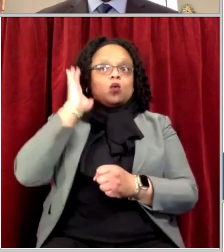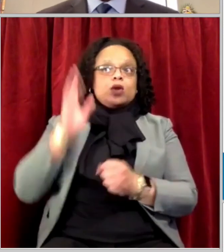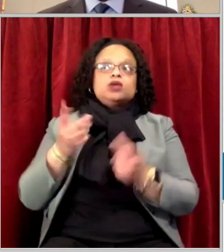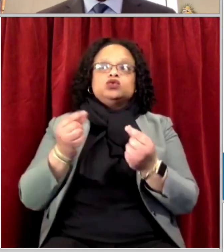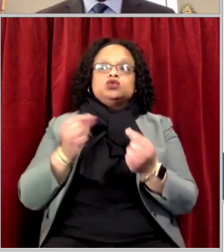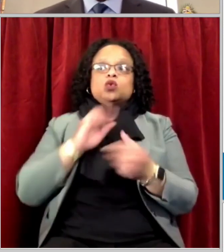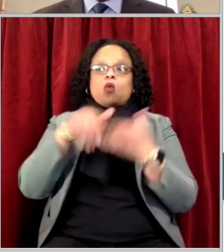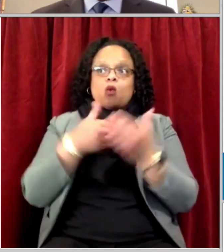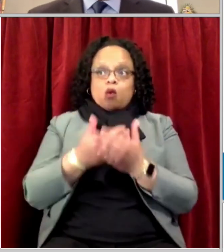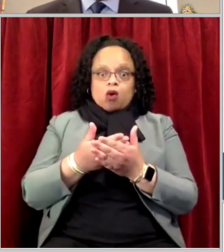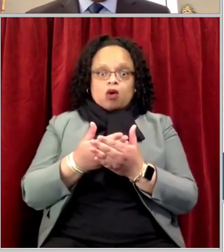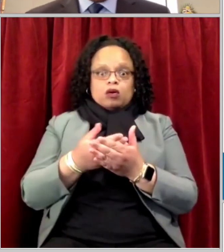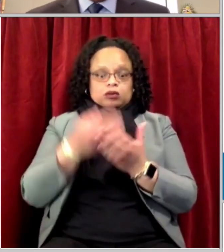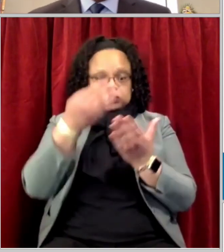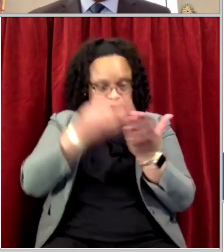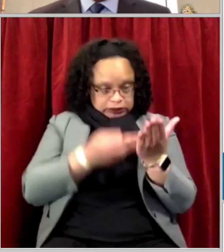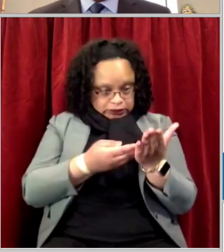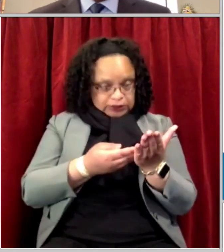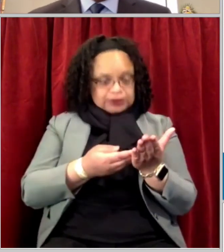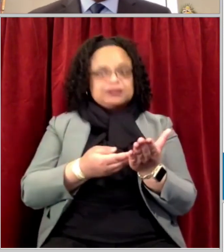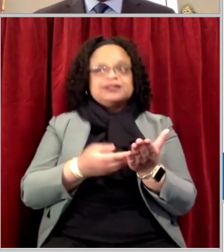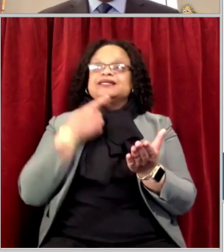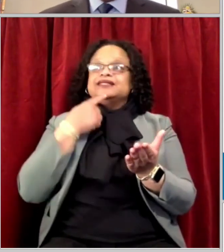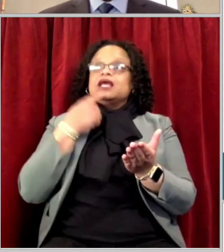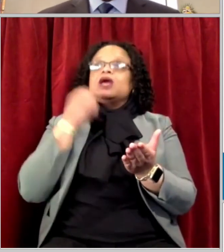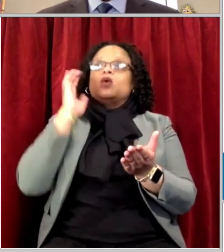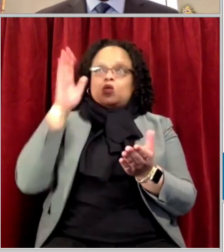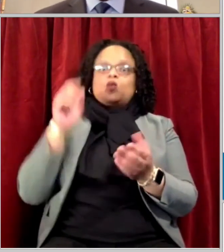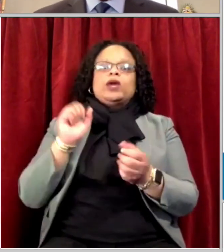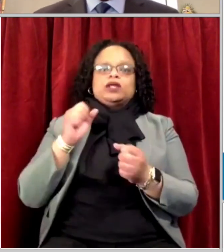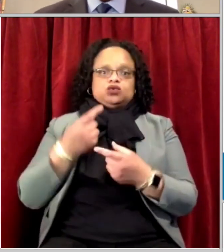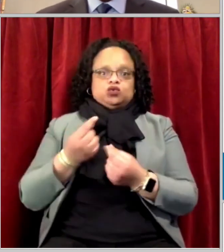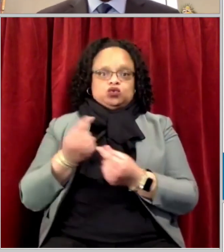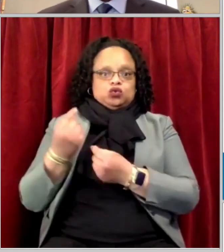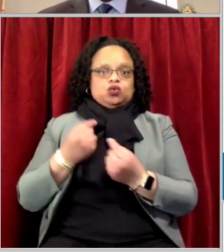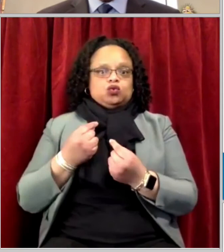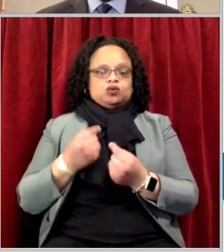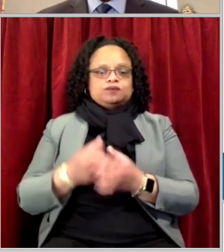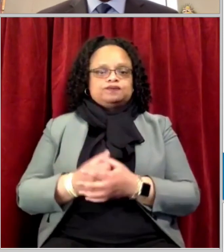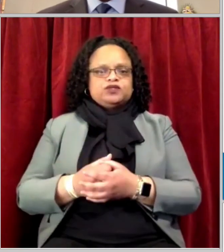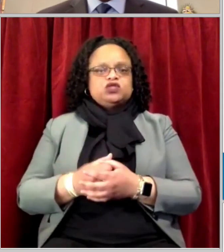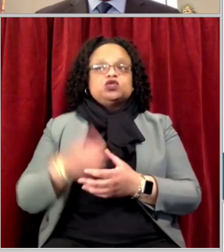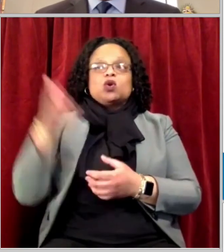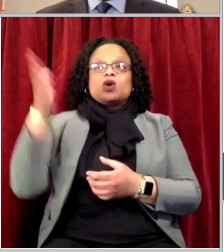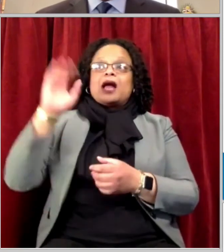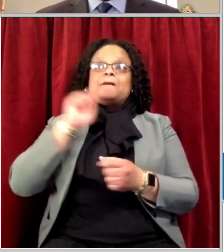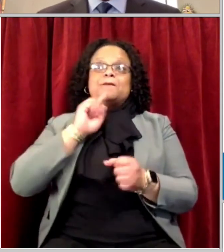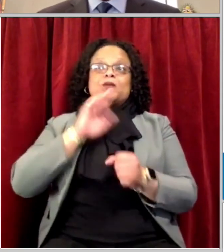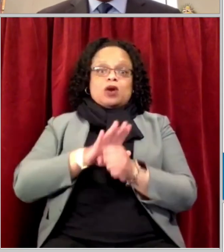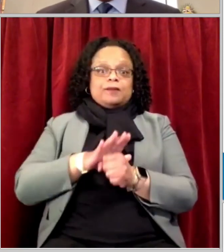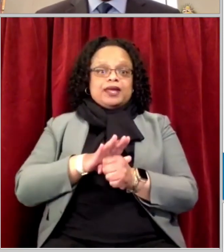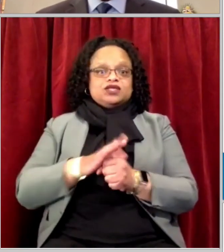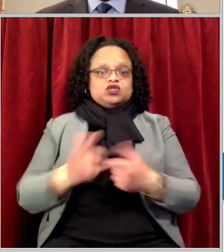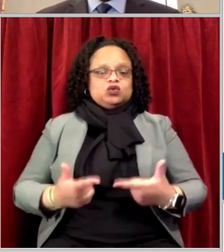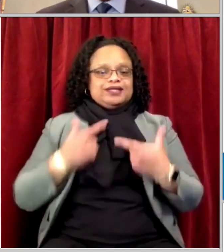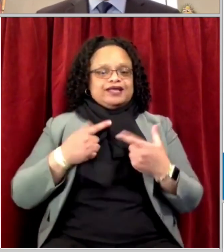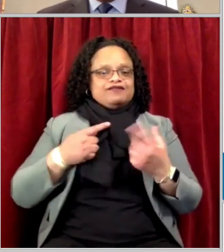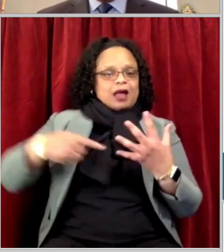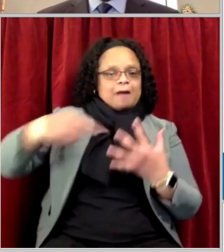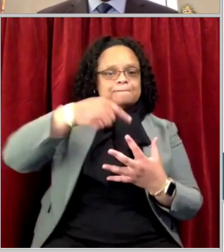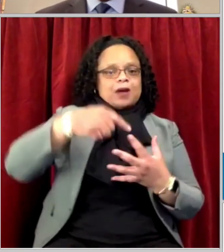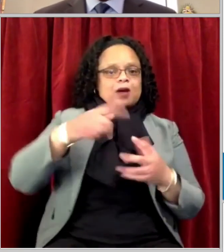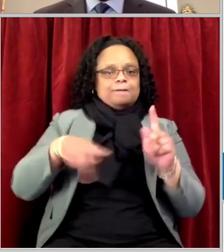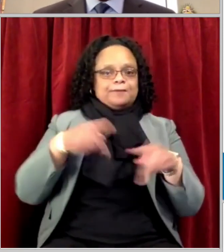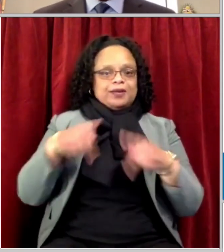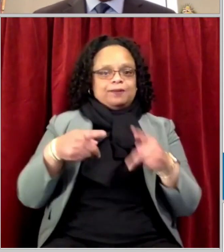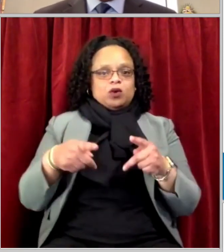said. God has always promised to live among his people and to be their God.